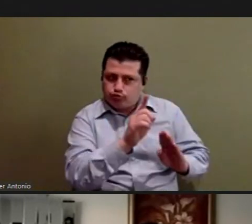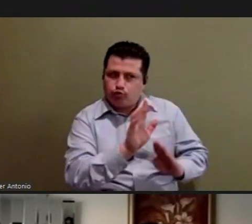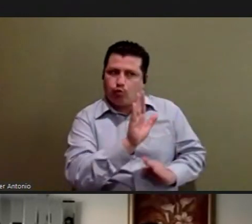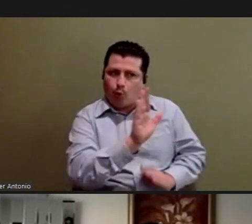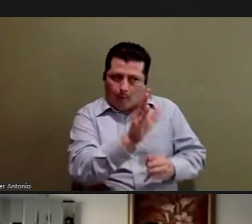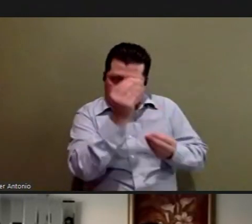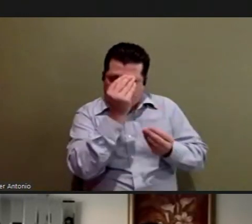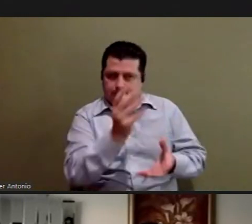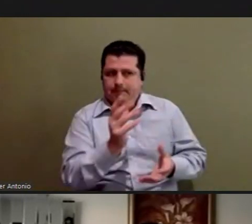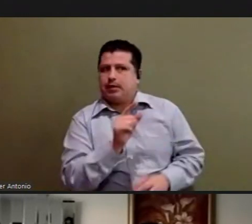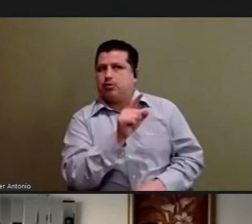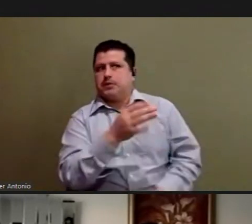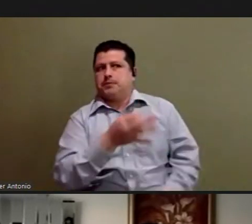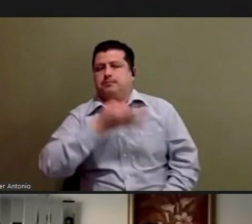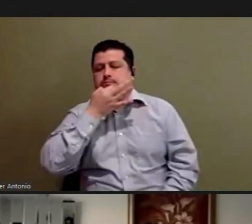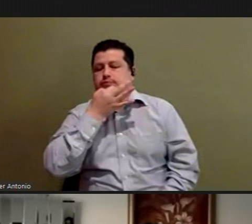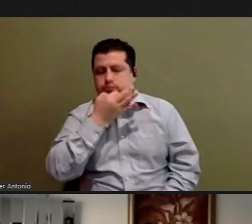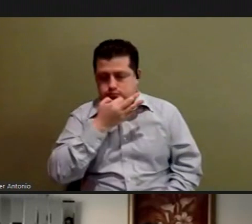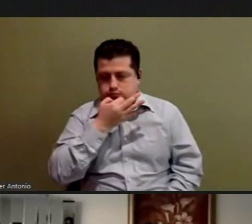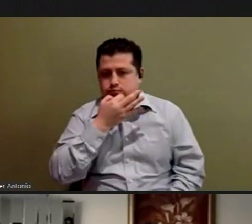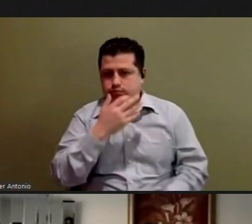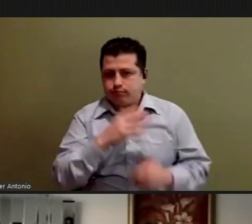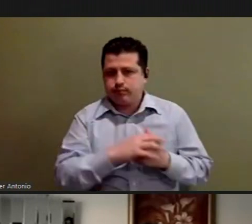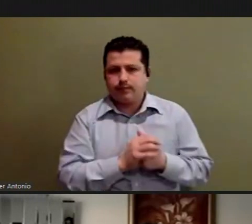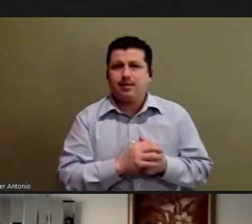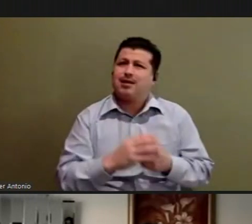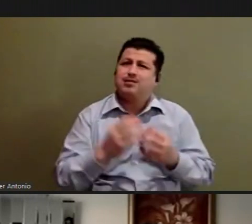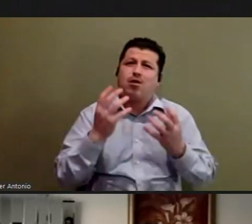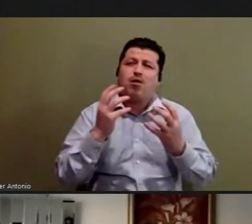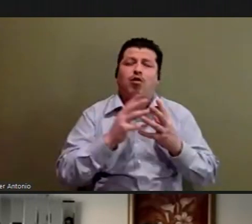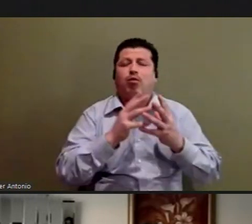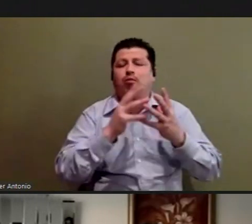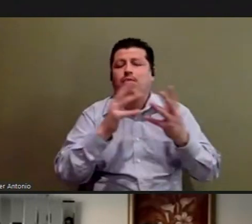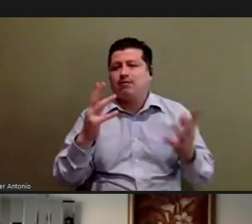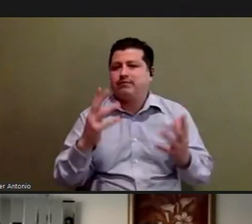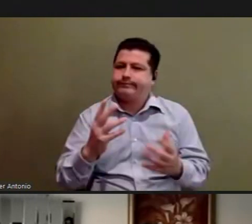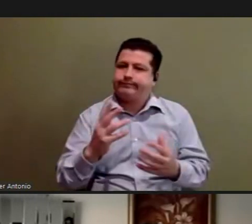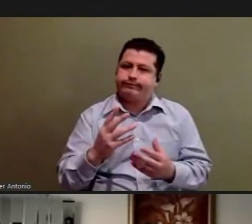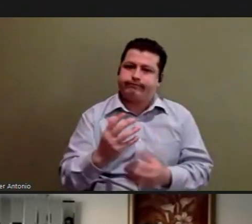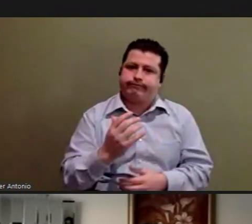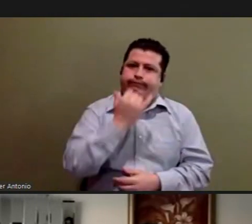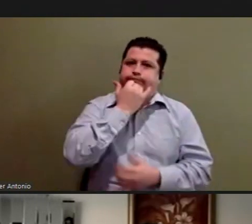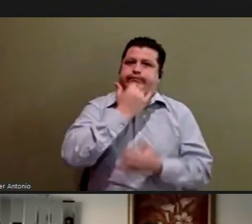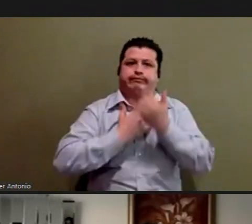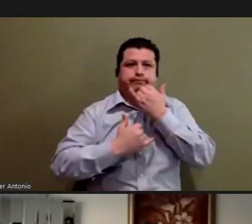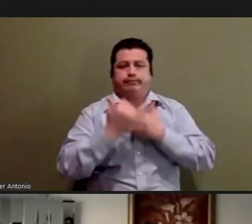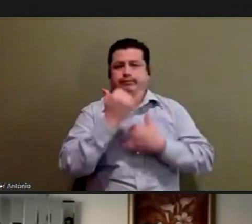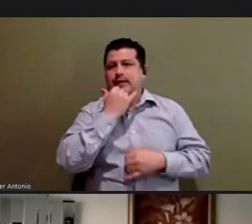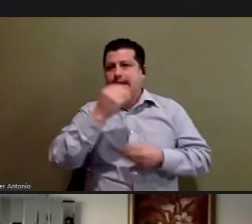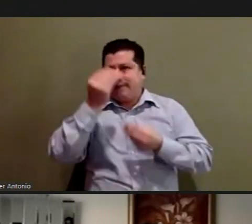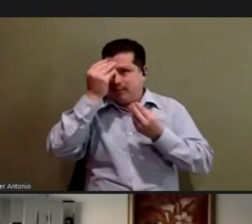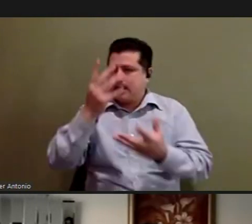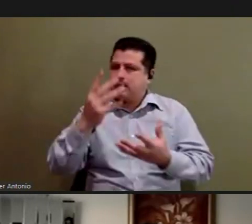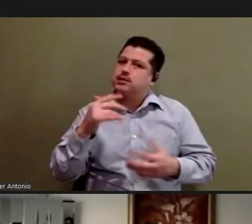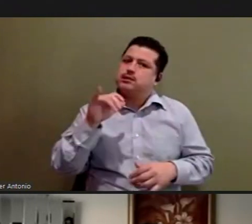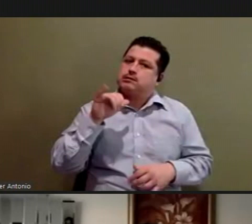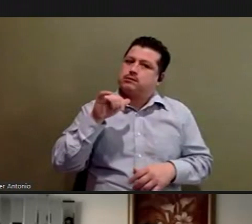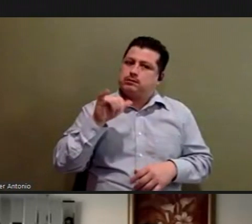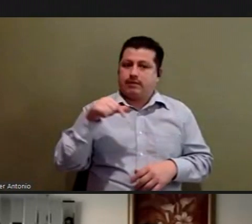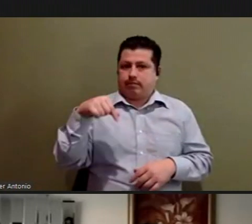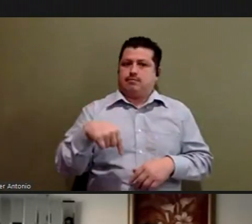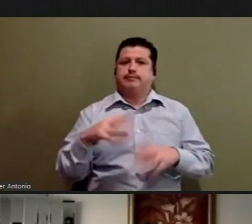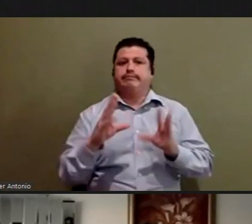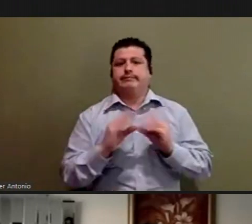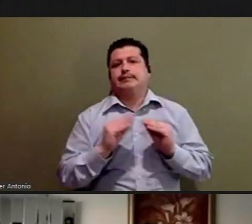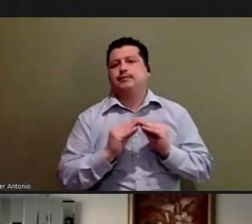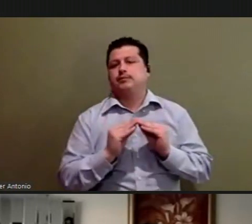expert, and there's so much disinformation out there. That's why this is a really useful and beneficial webinar.